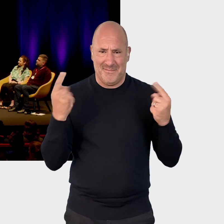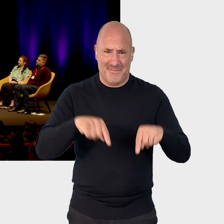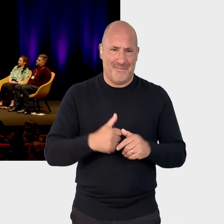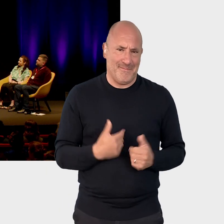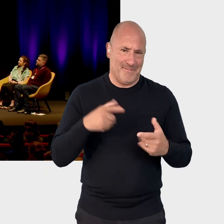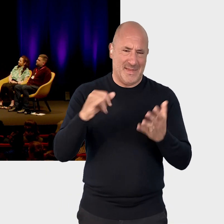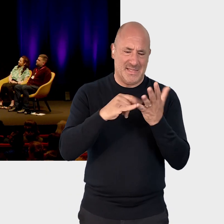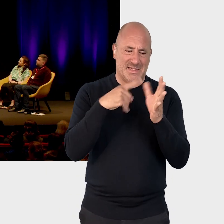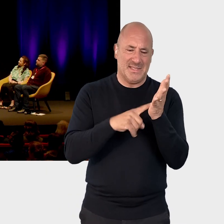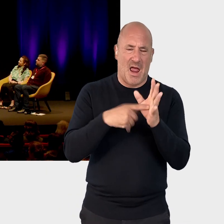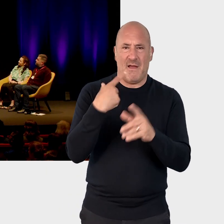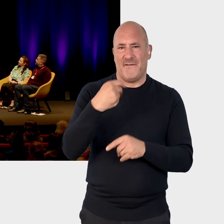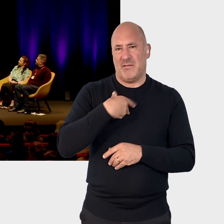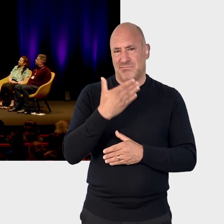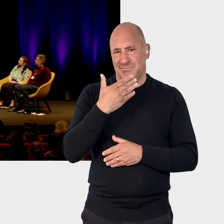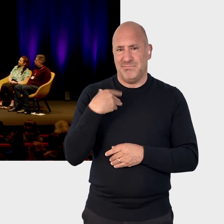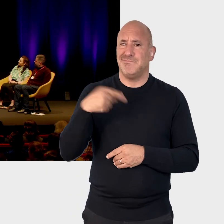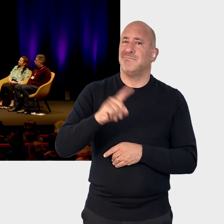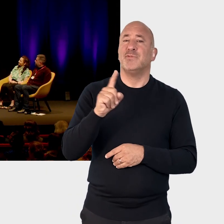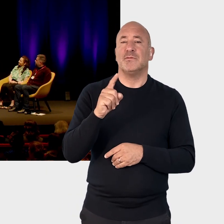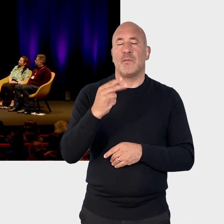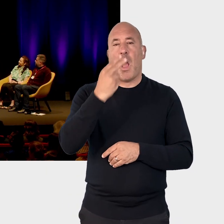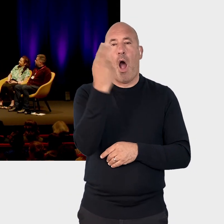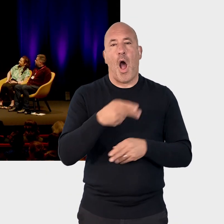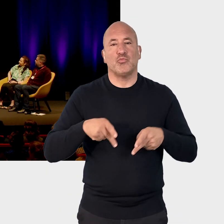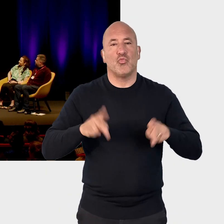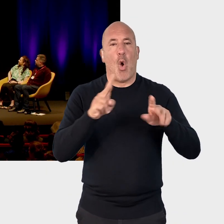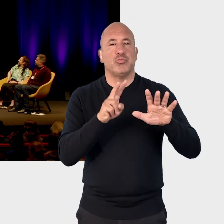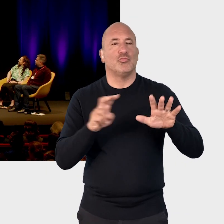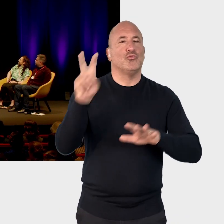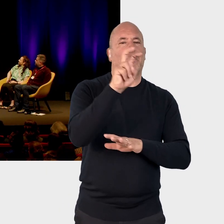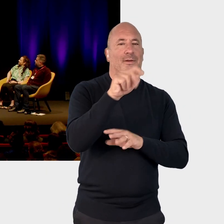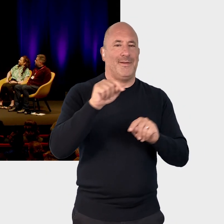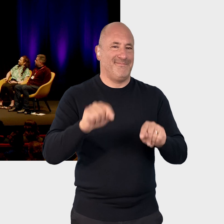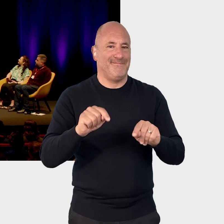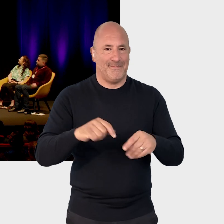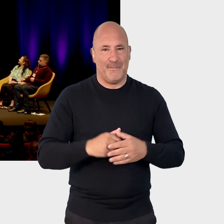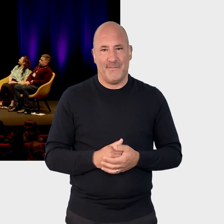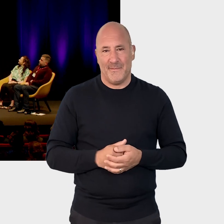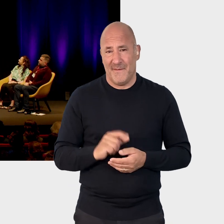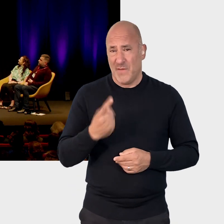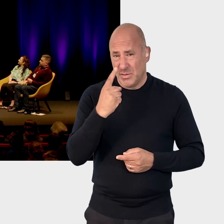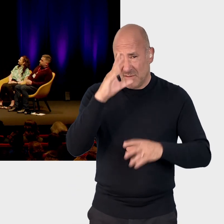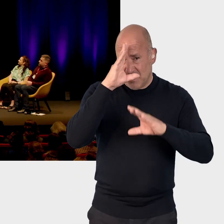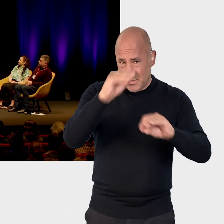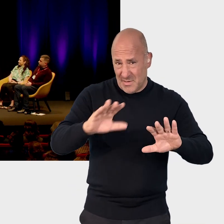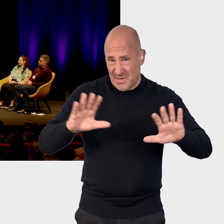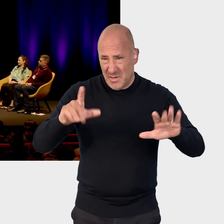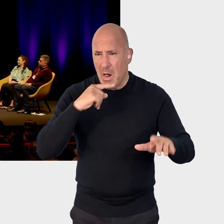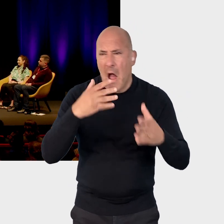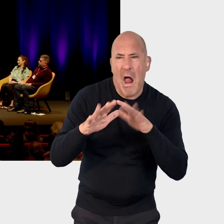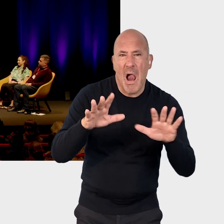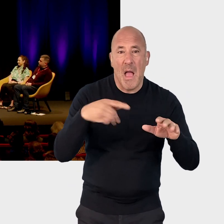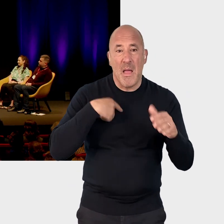such a pleasure to be here today, and a big thank you to Sally for inviting us. So I'm here to talk all things art road trip.